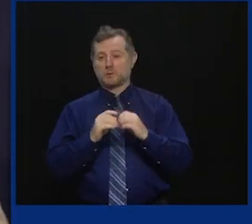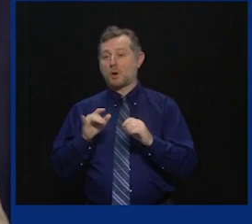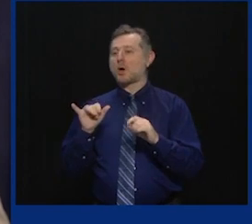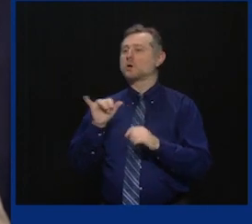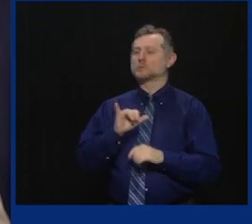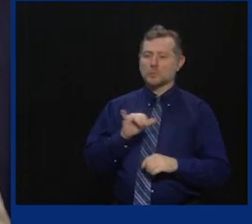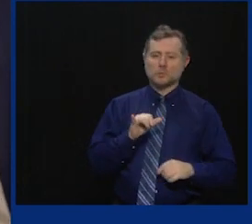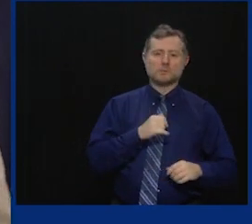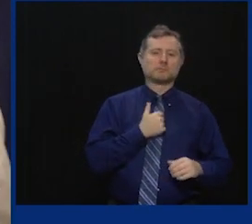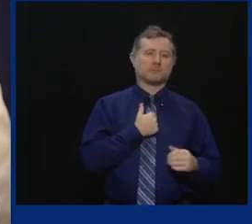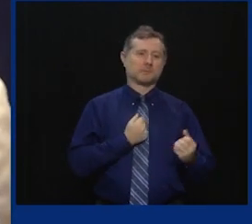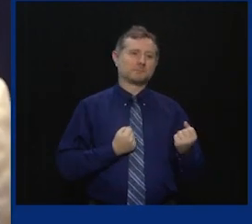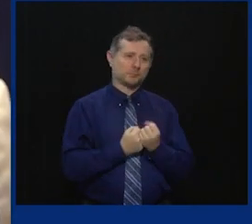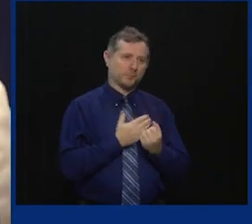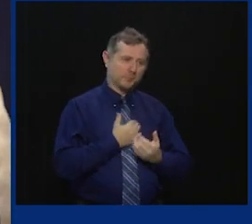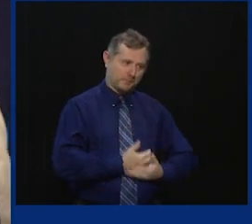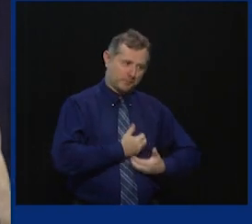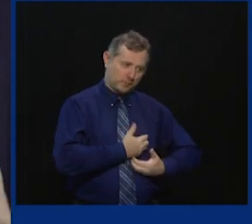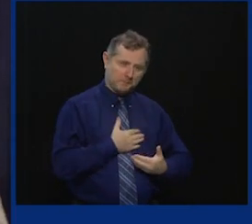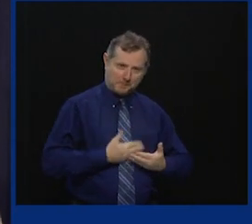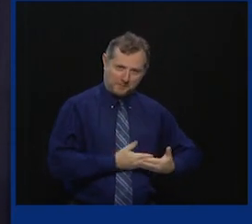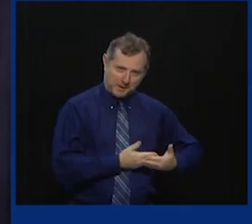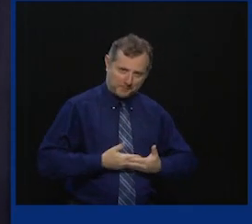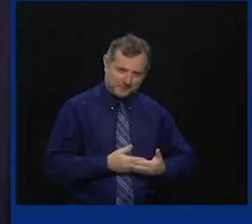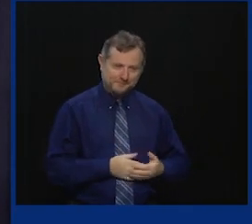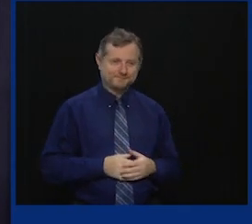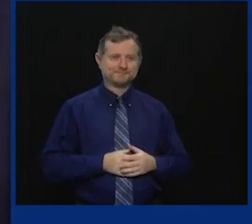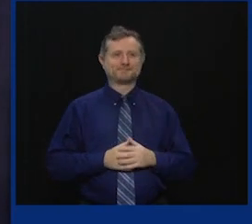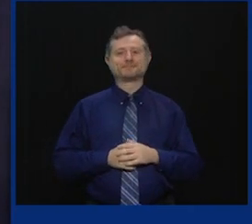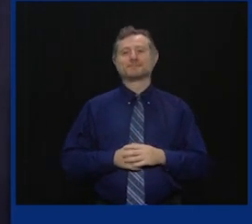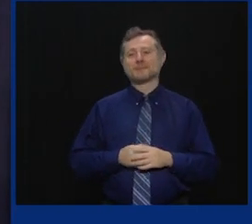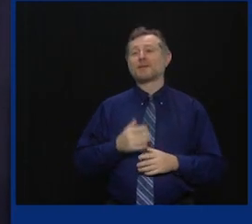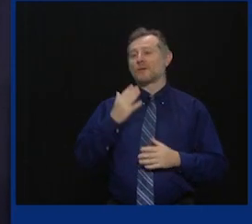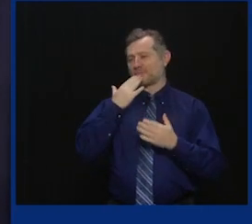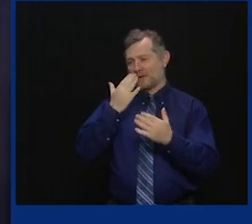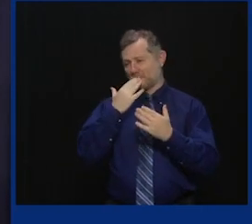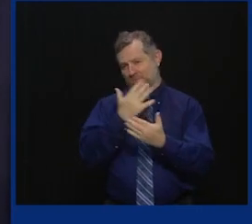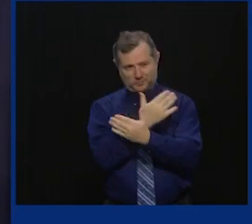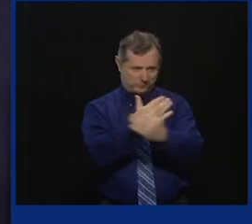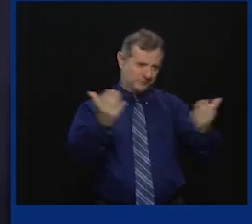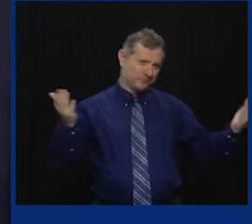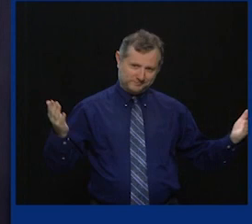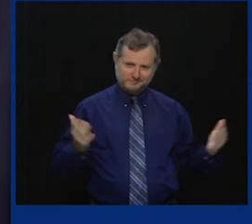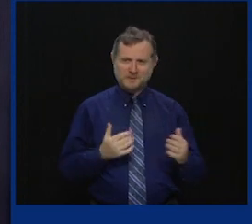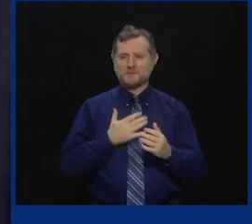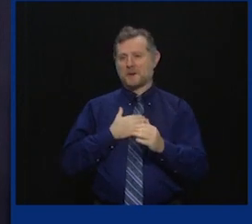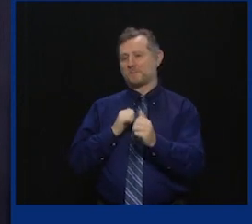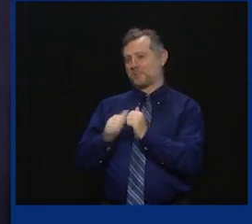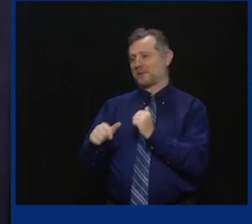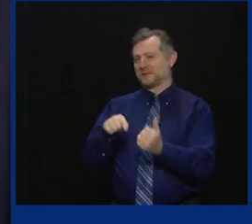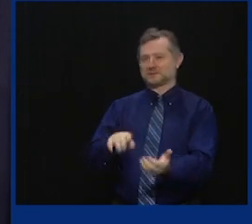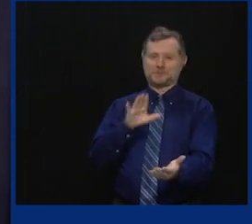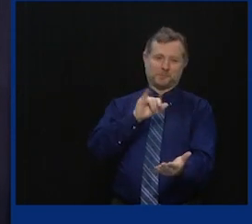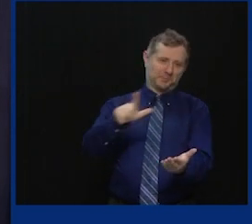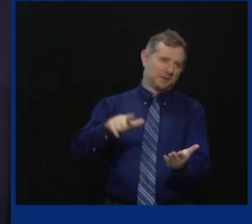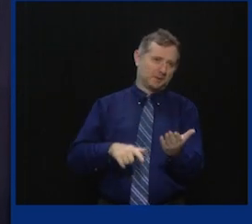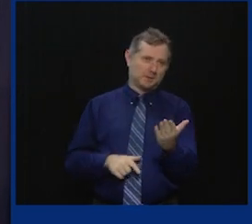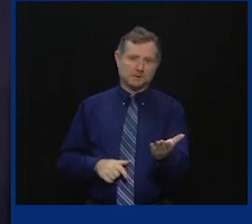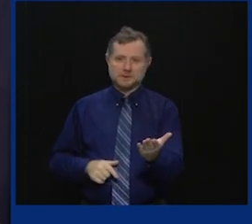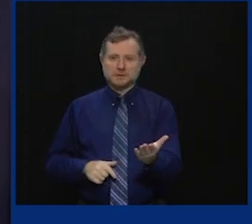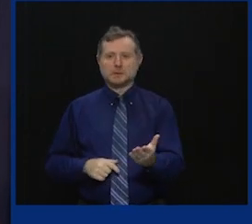by saying thank you to everyone here for pushing this, helping pass this bill. When I talk about less is